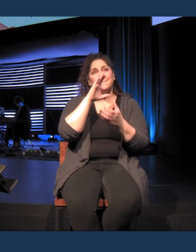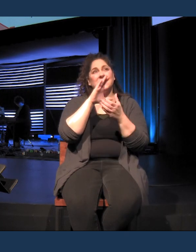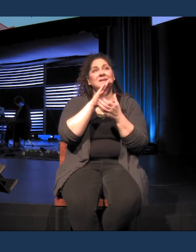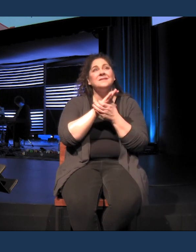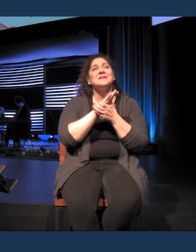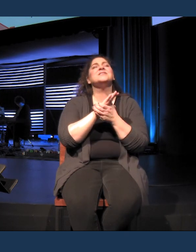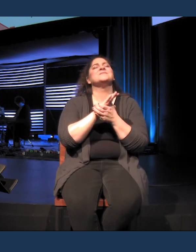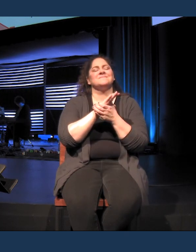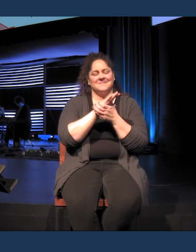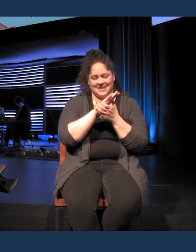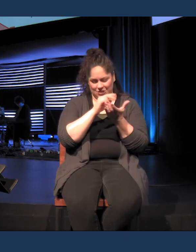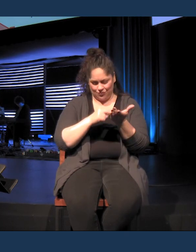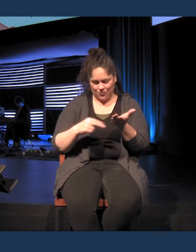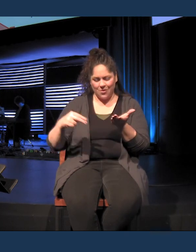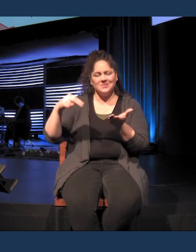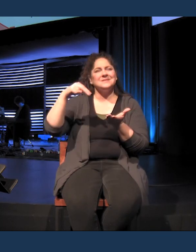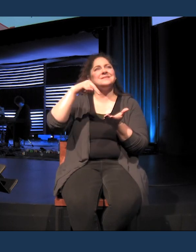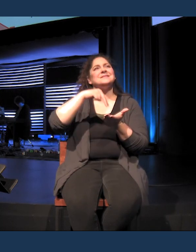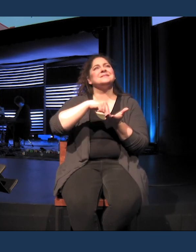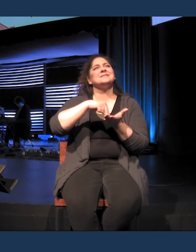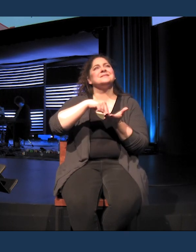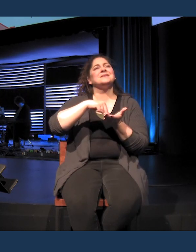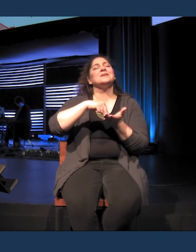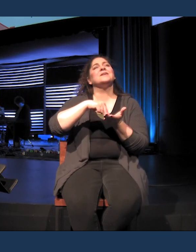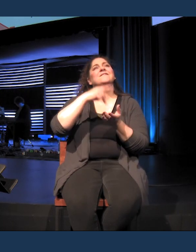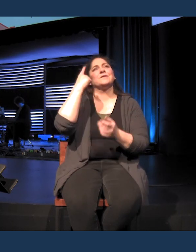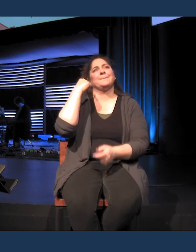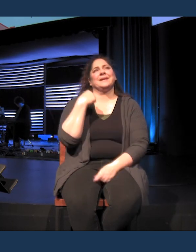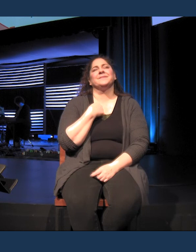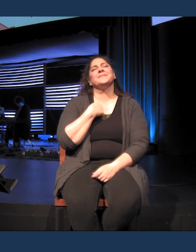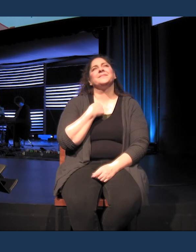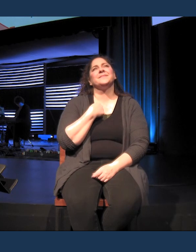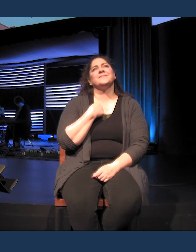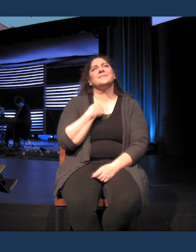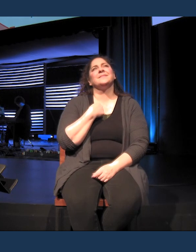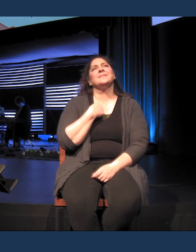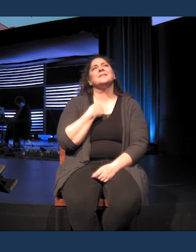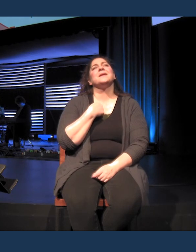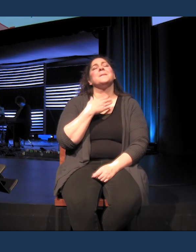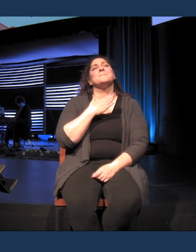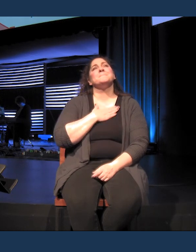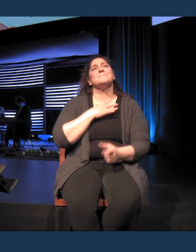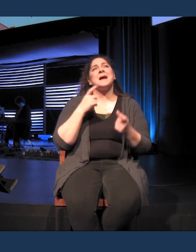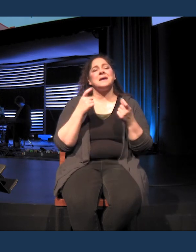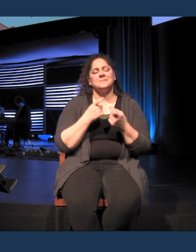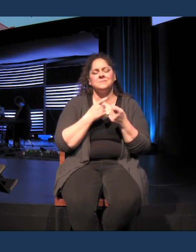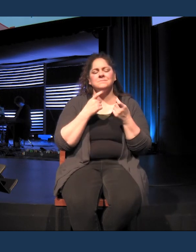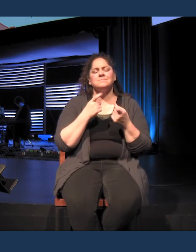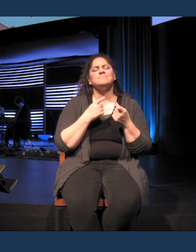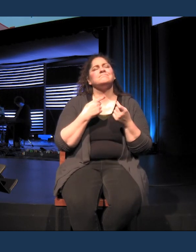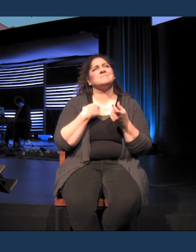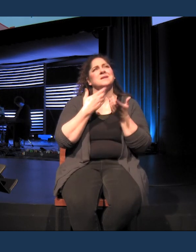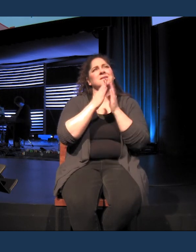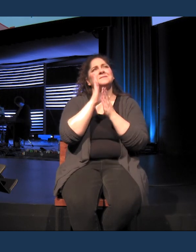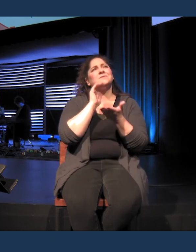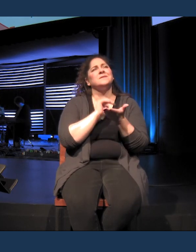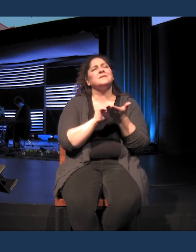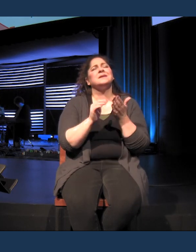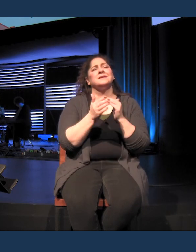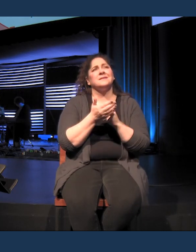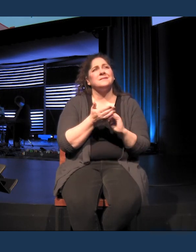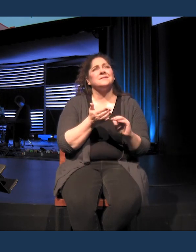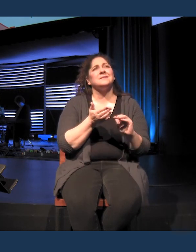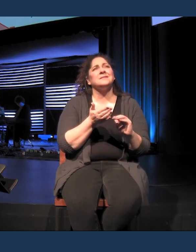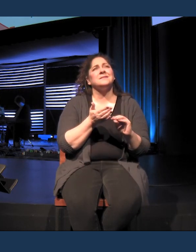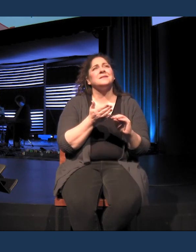dead for me. I repent of my sins. And I